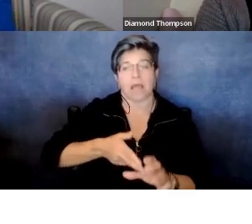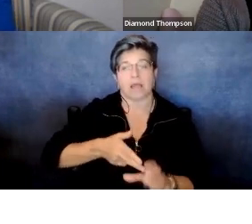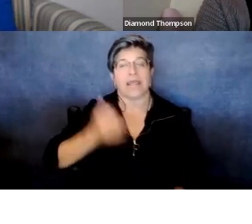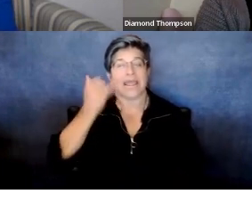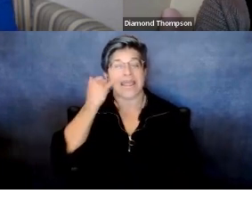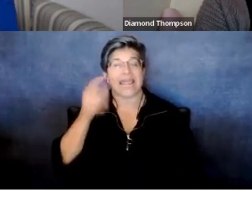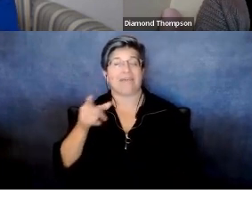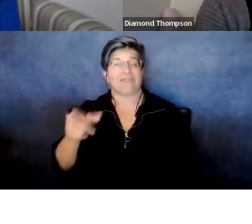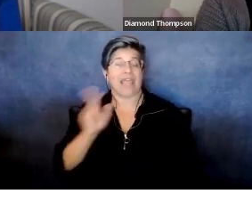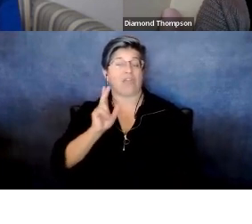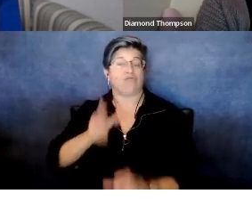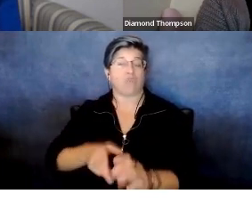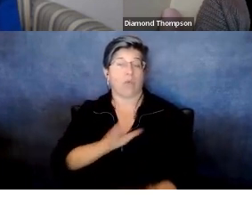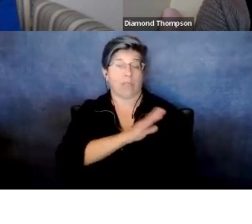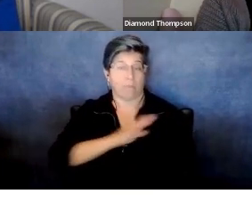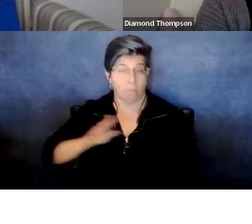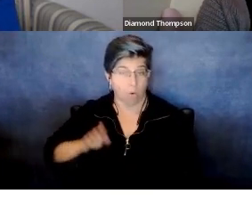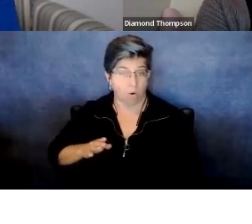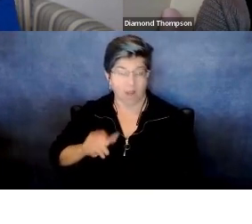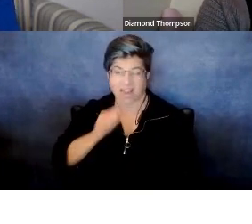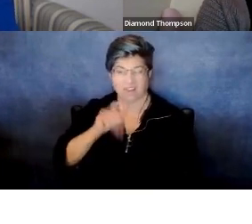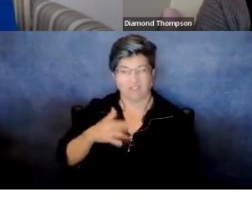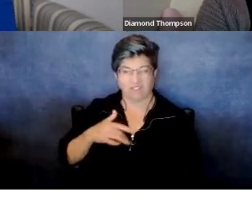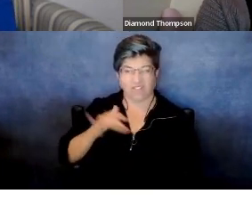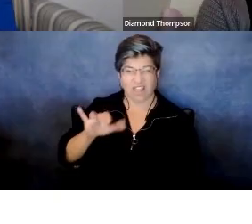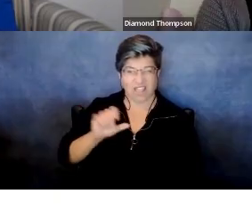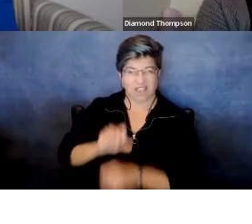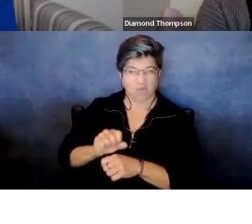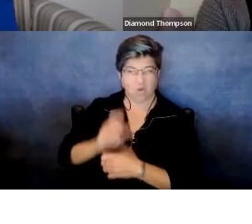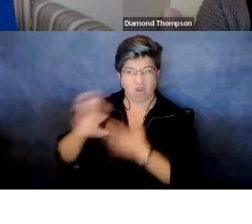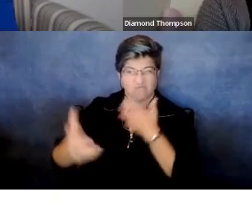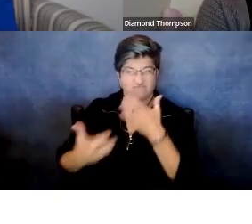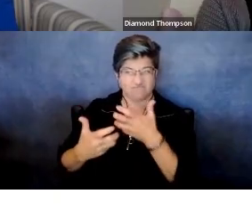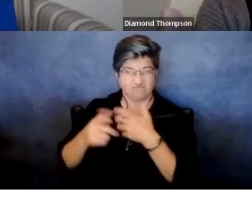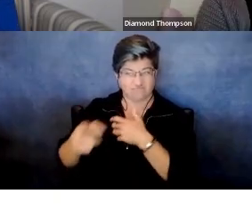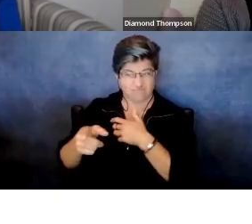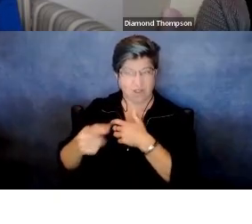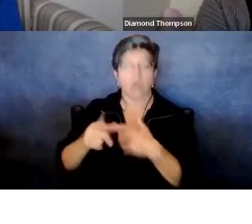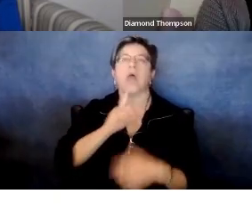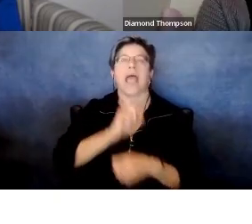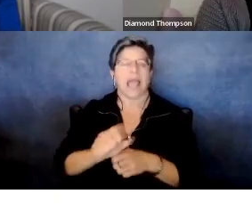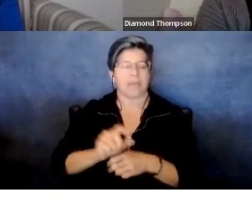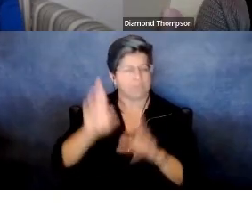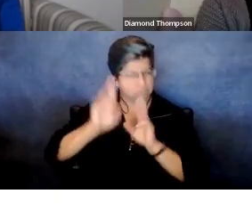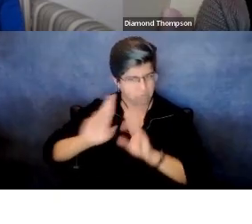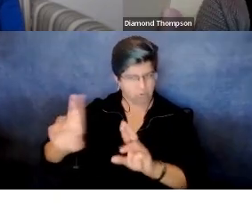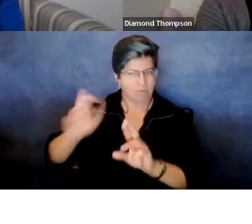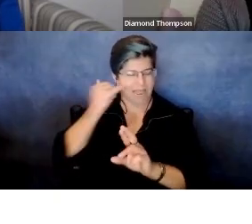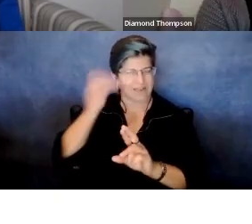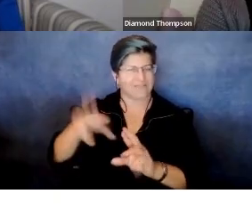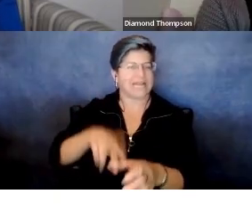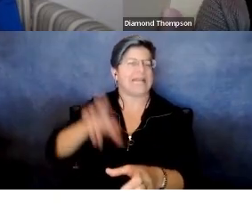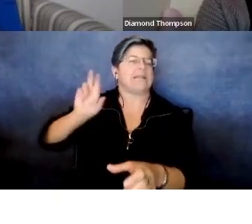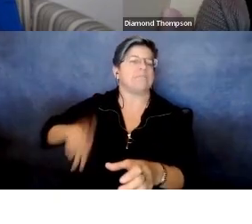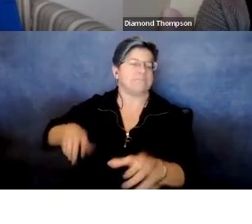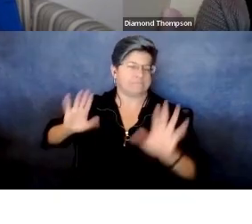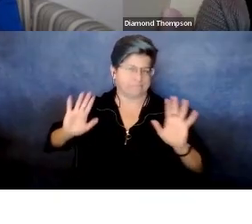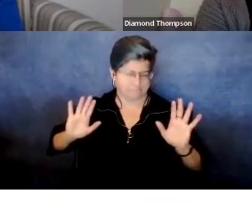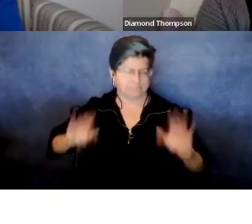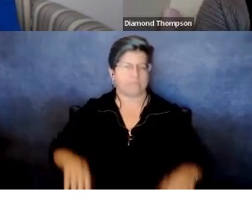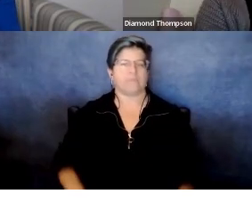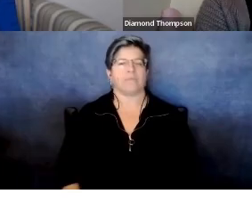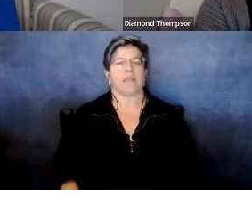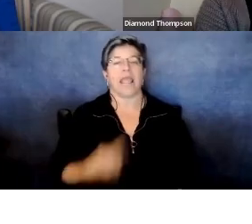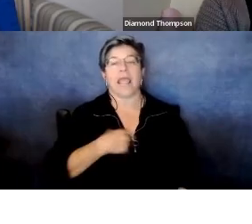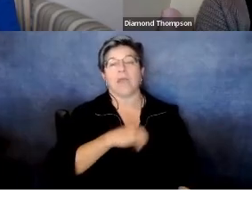If they join our board and they don't feel like the work is for them, we absolutely respect if they need to step away. And